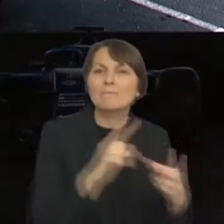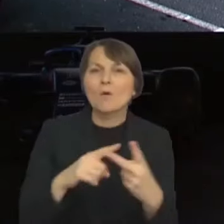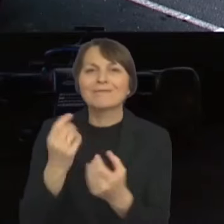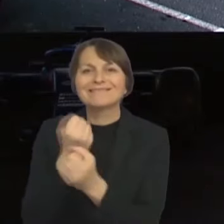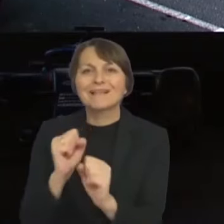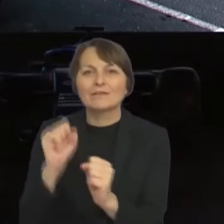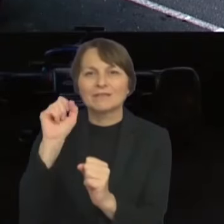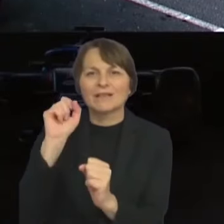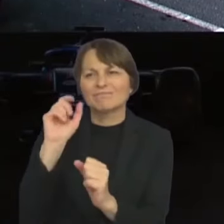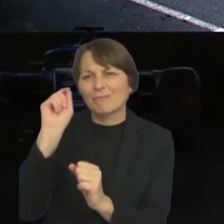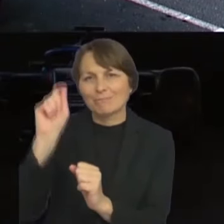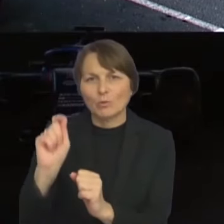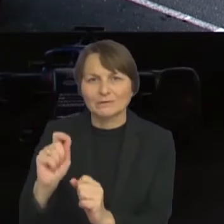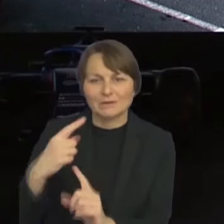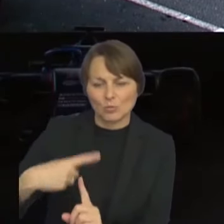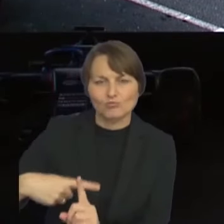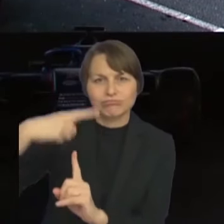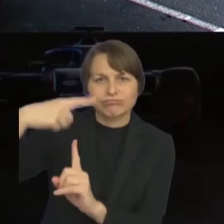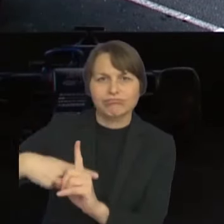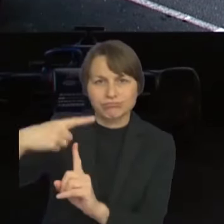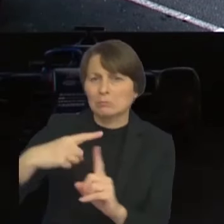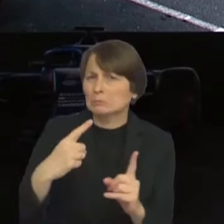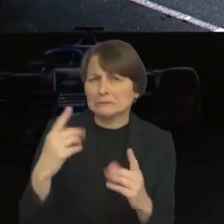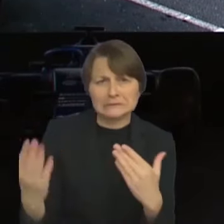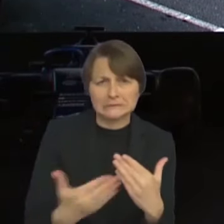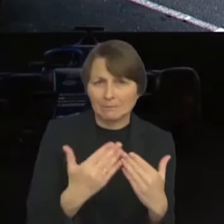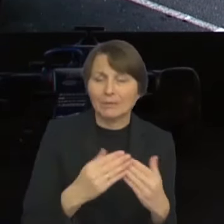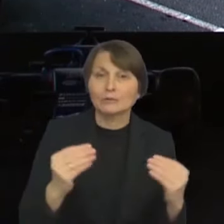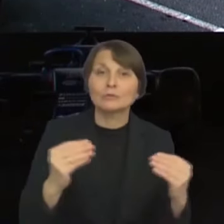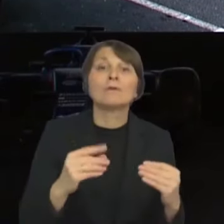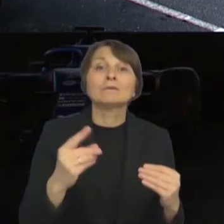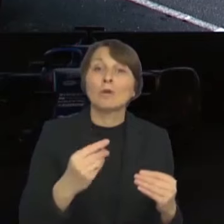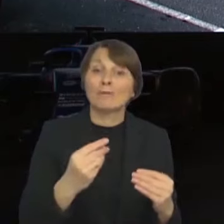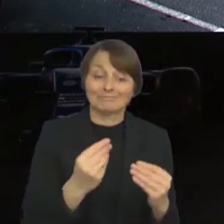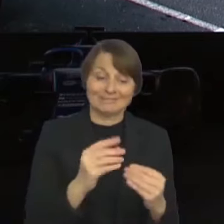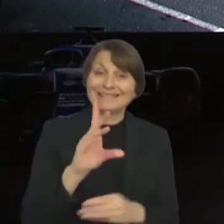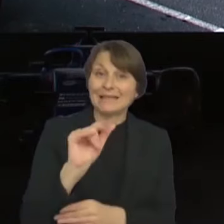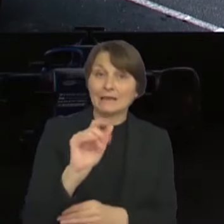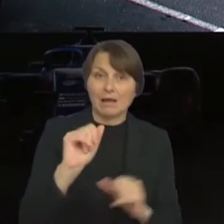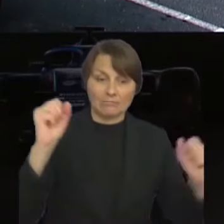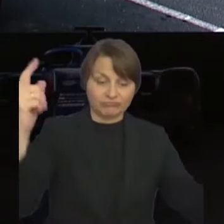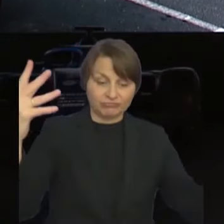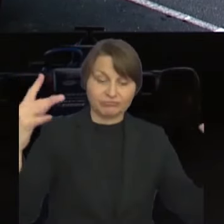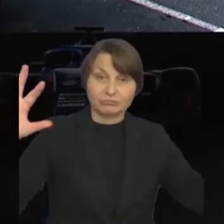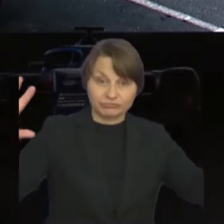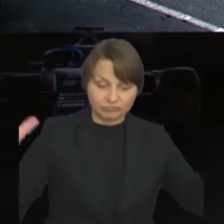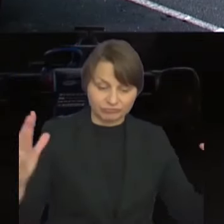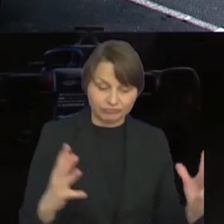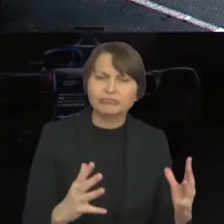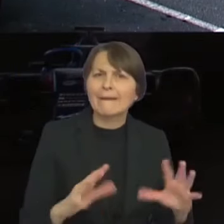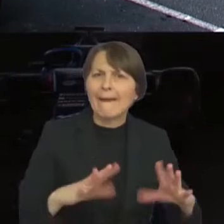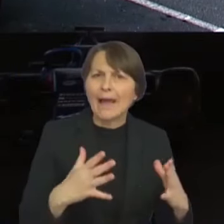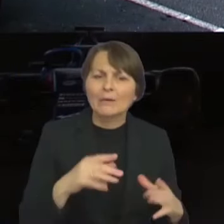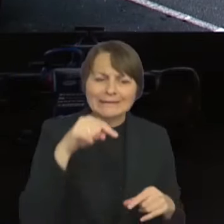quite simple. We will analyze all the data that is fed back by the sensors in the car and can generate a very